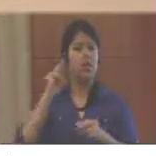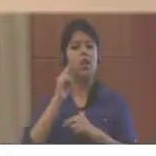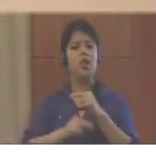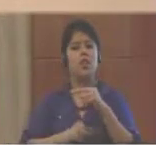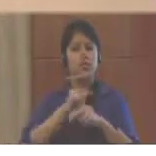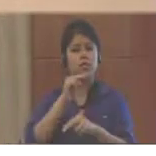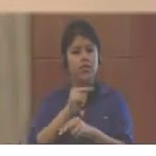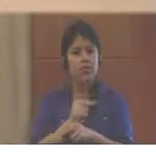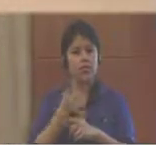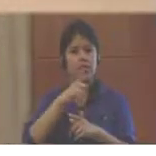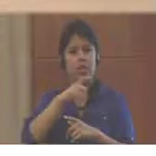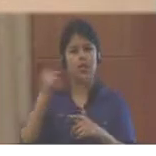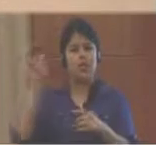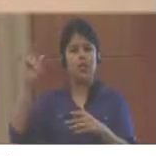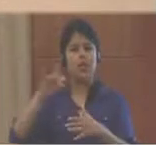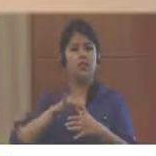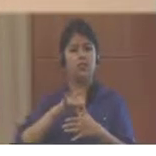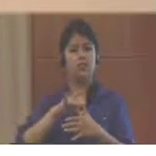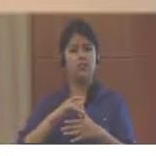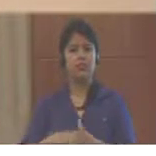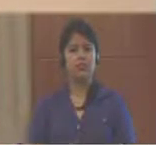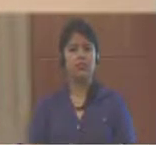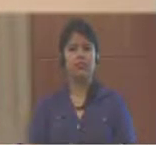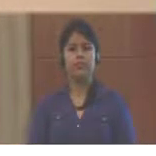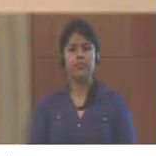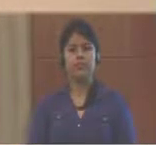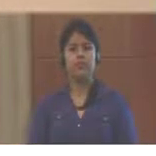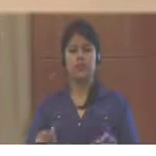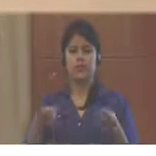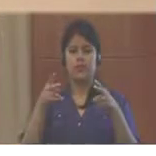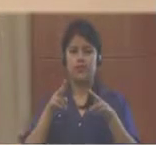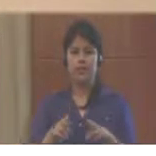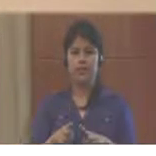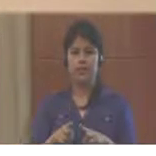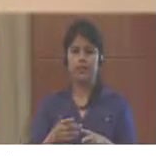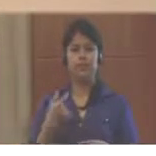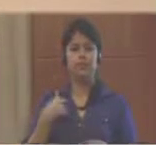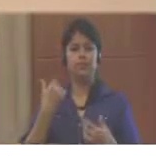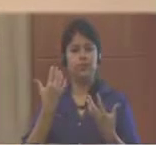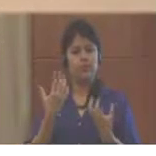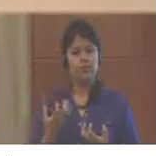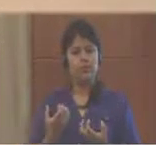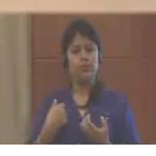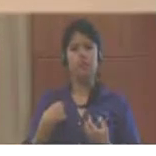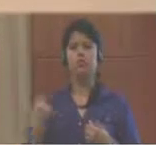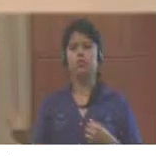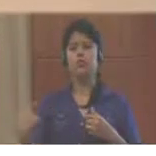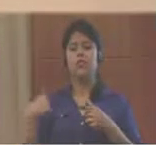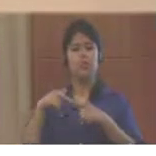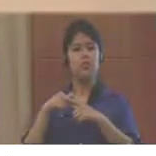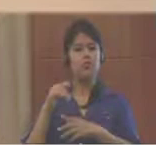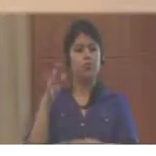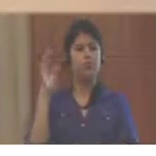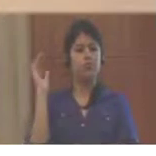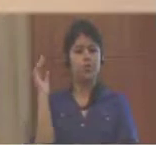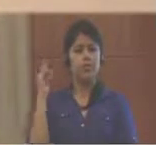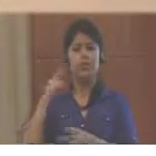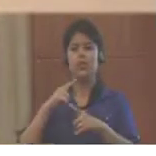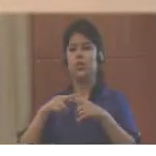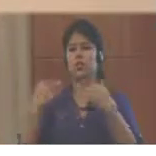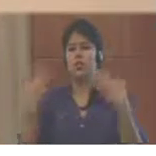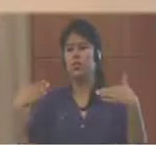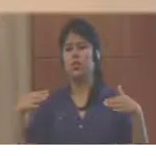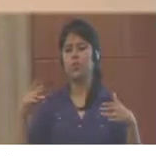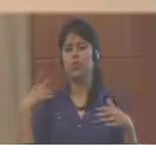national governments in the risk management. And we also would like to